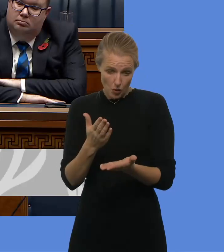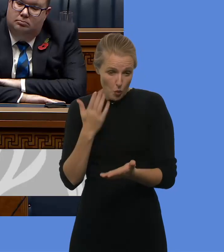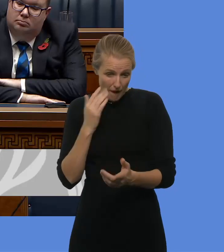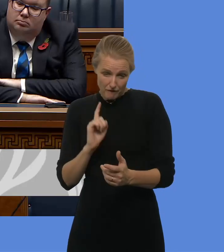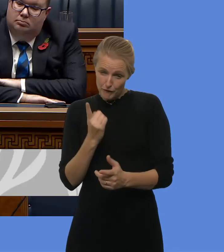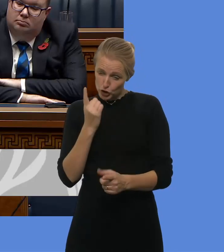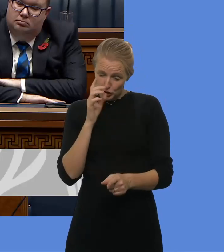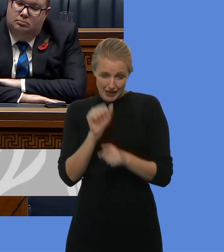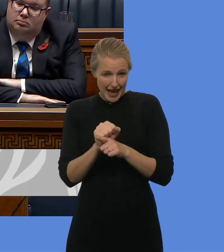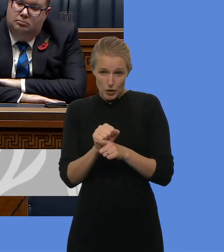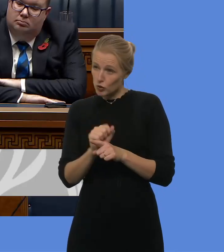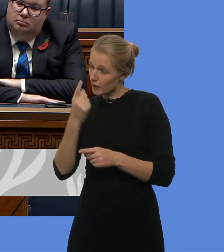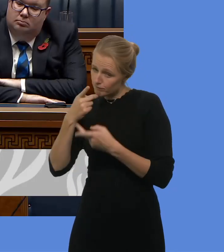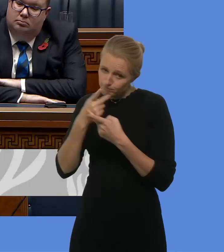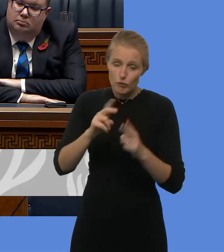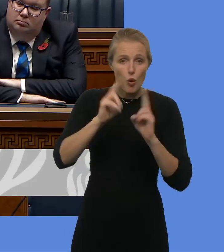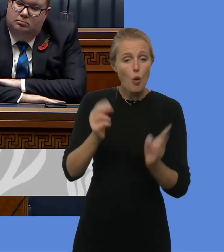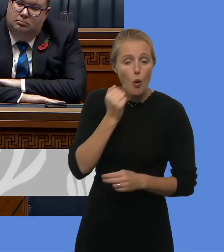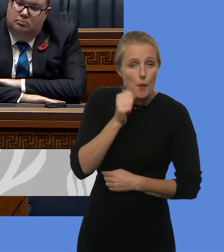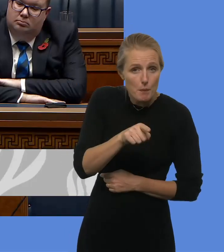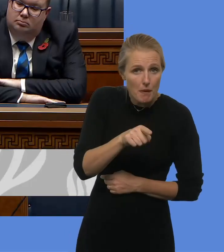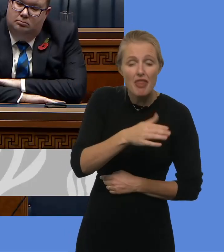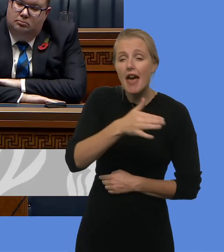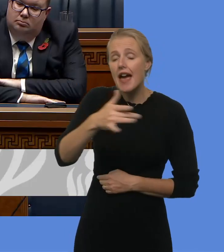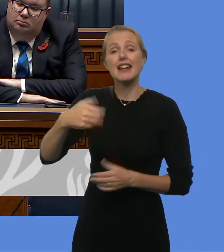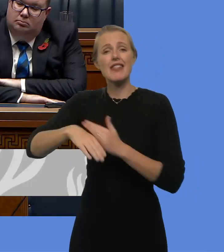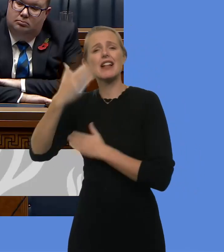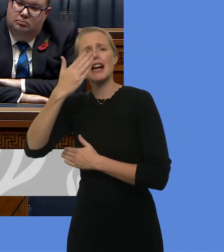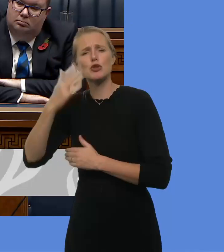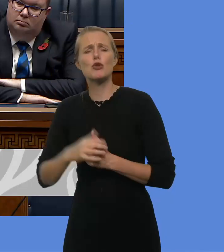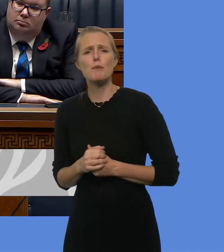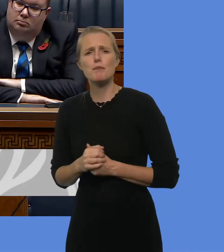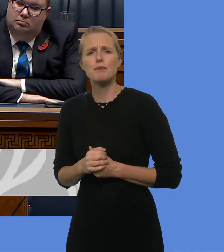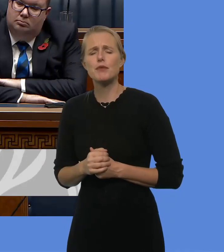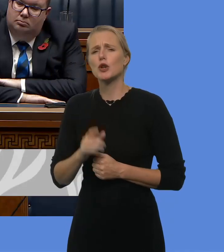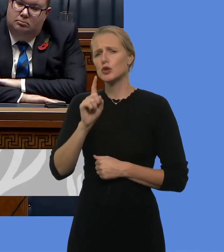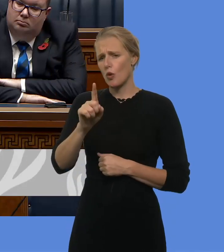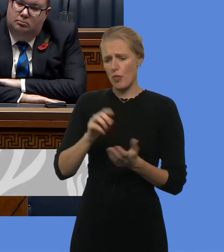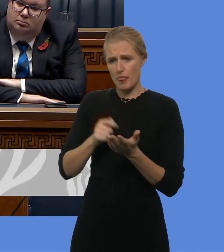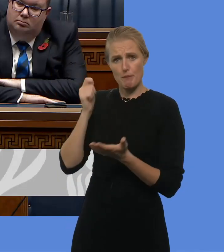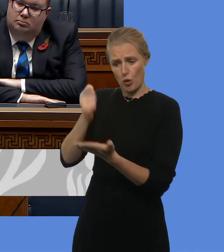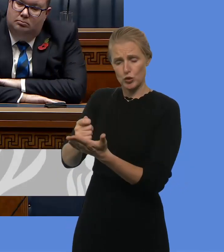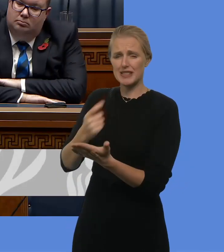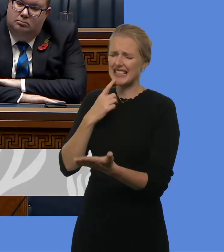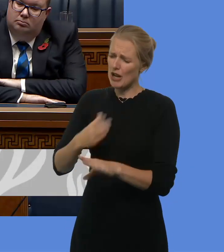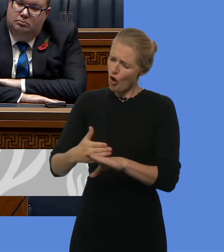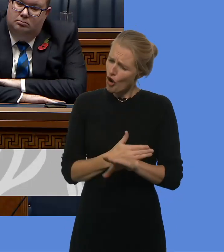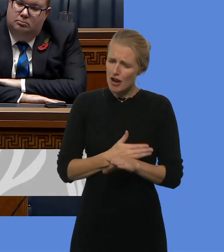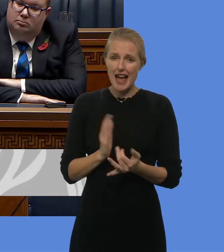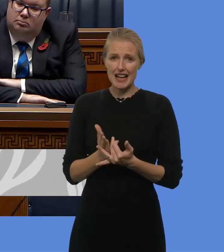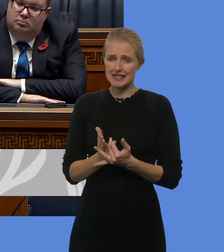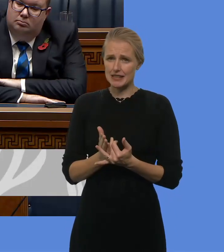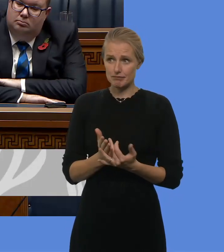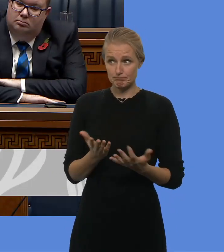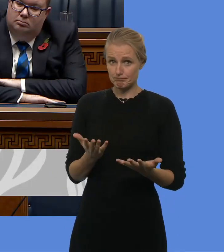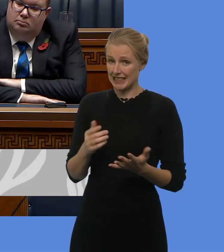later on in the classroom. This motion calls for early access, and again I can inform the House that teachers of